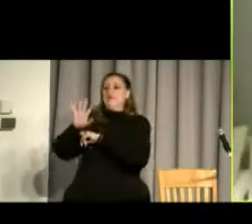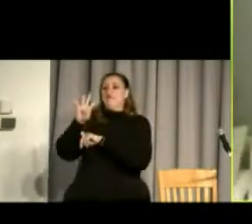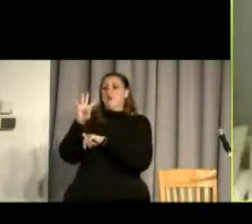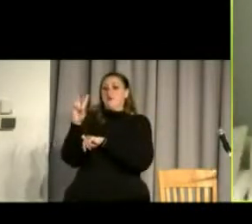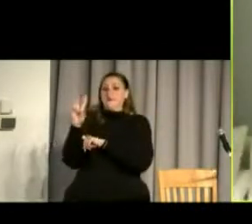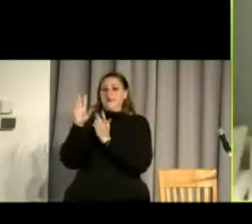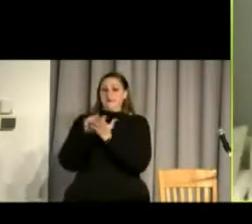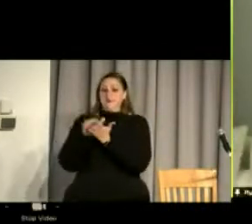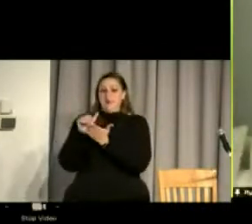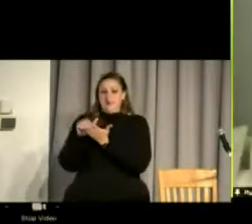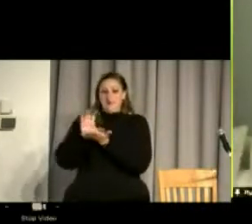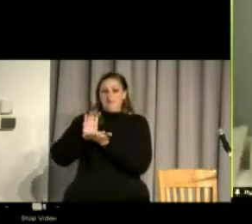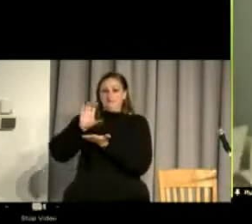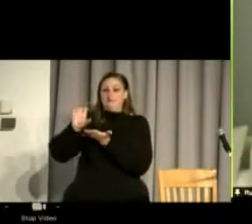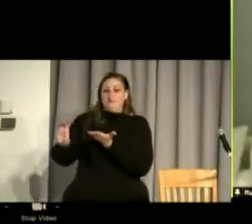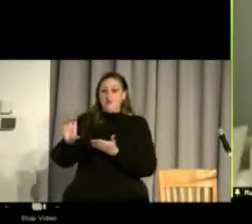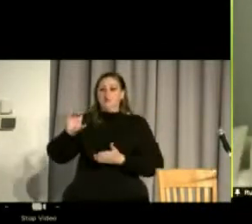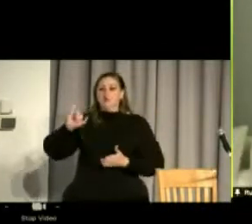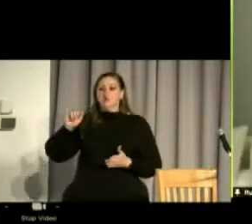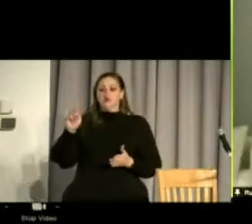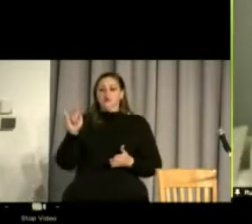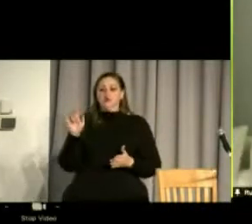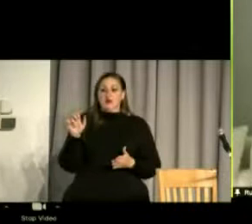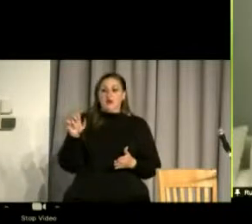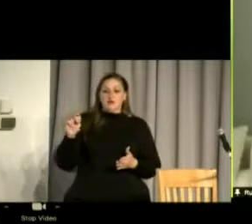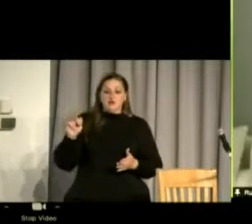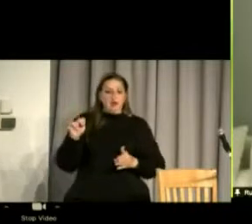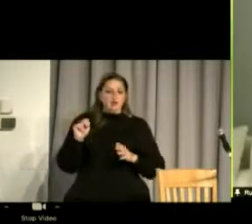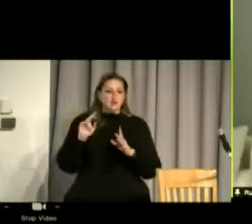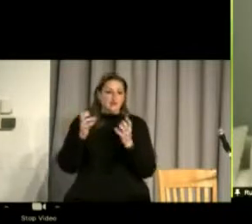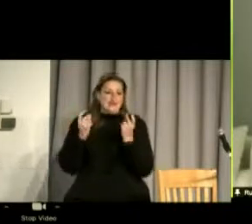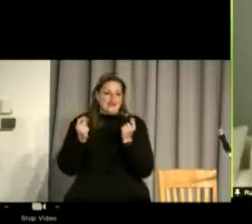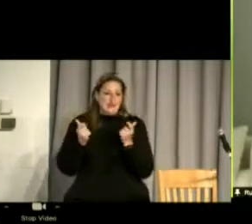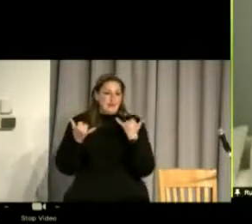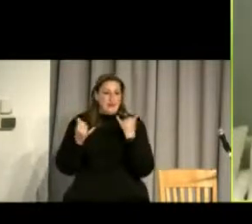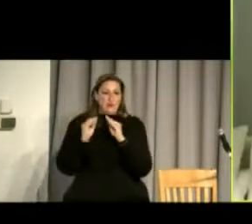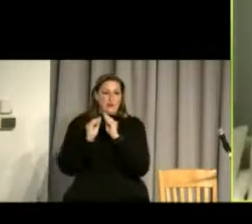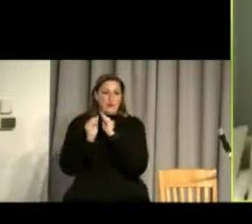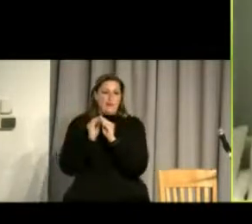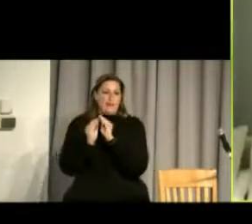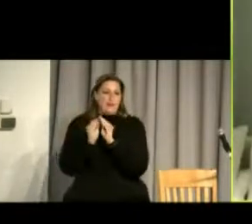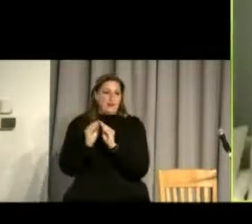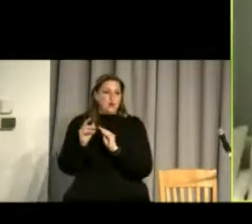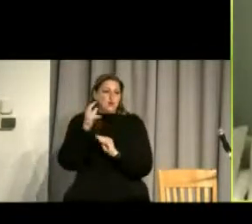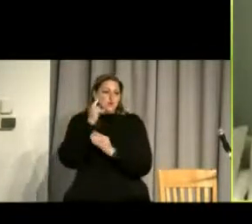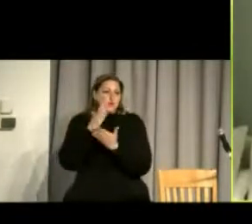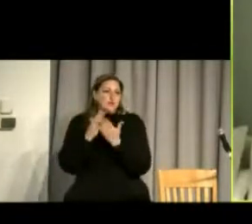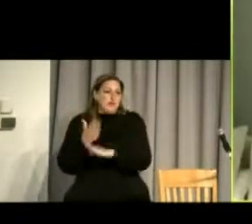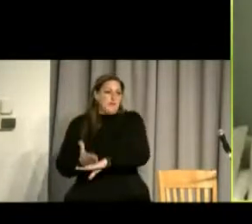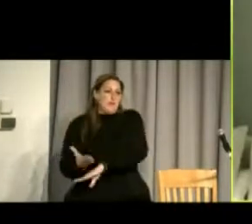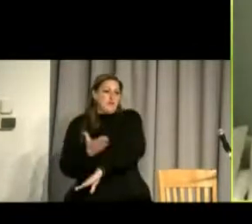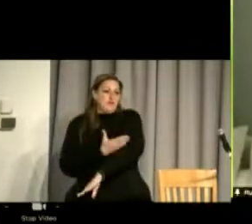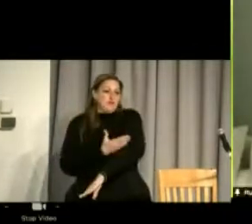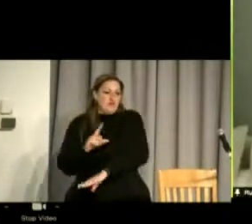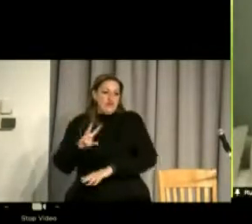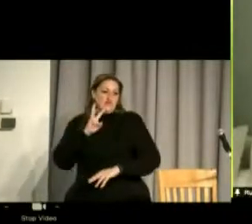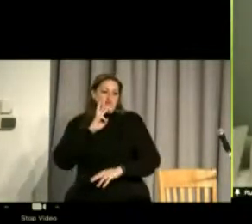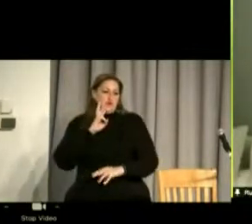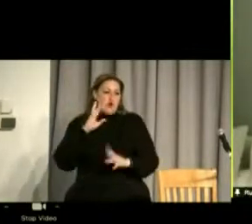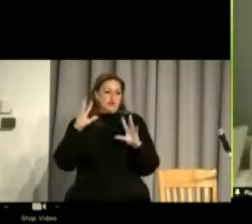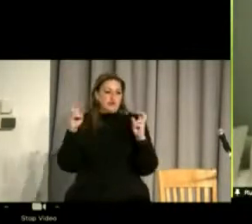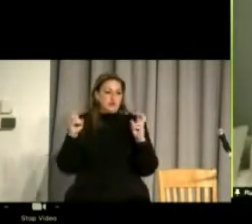million to Jackson to begin immediate repairs, just so we can begin to see some improvement in our water